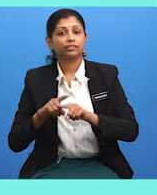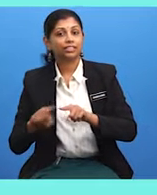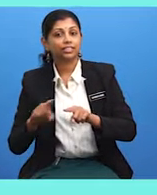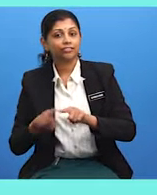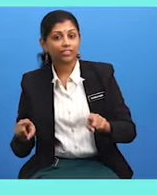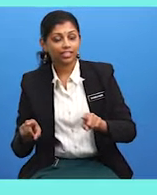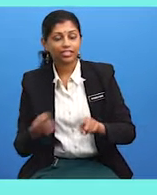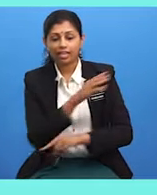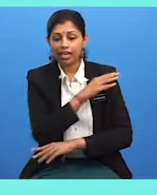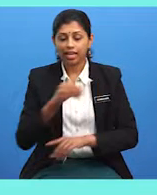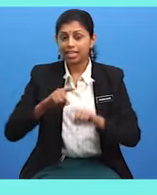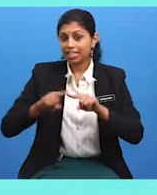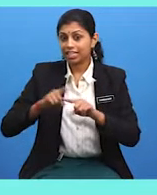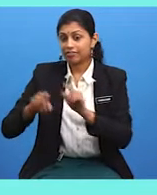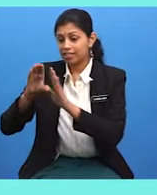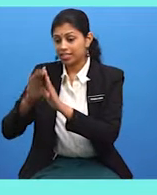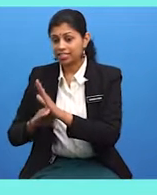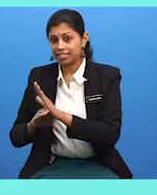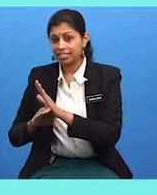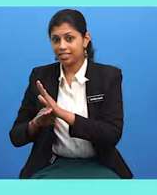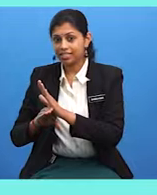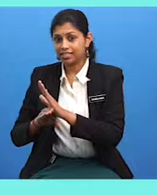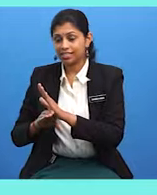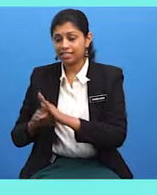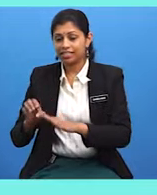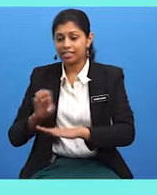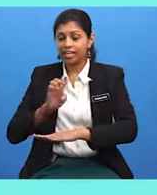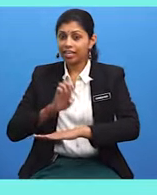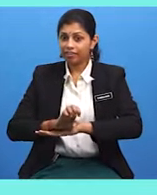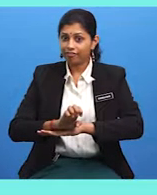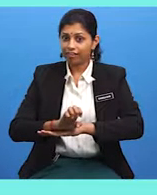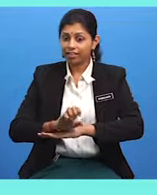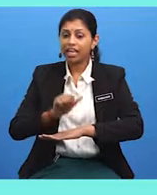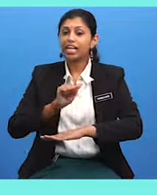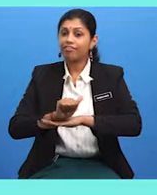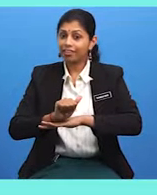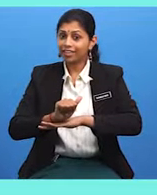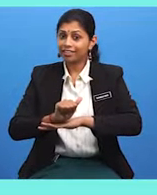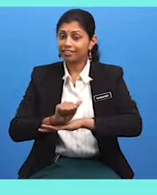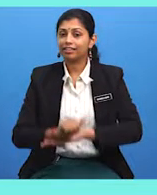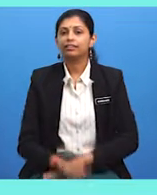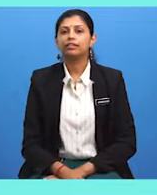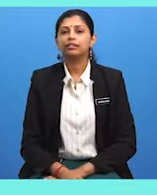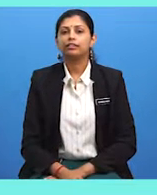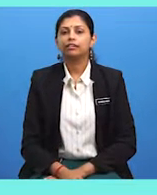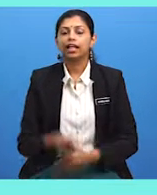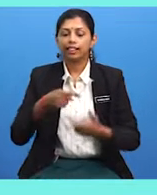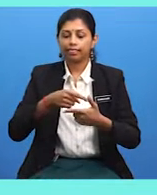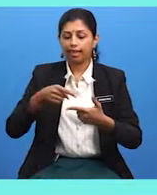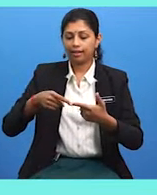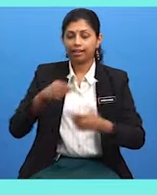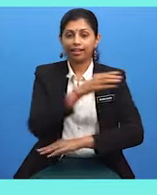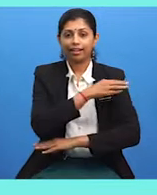and difference, effect and affect, then and